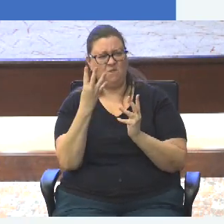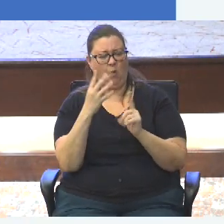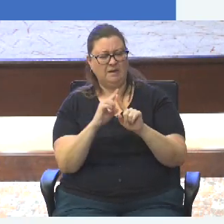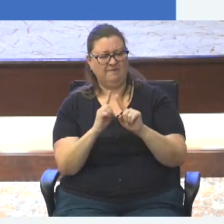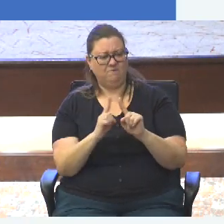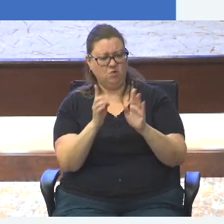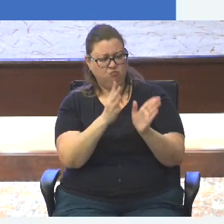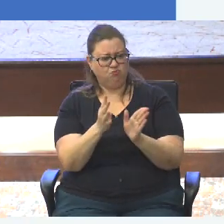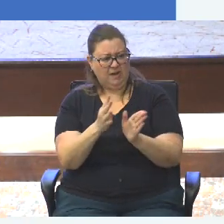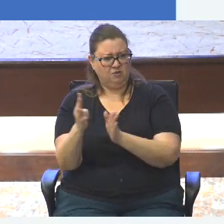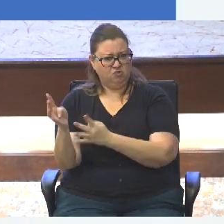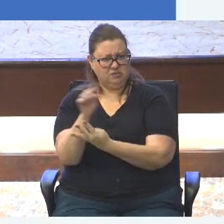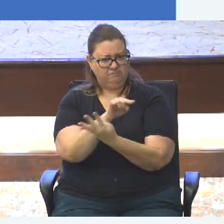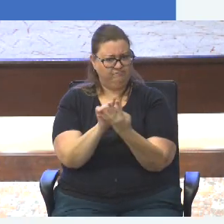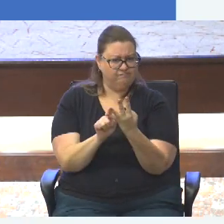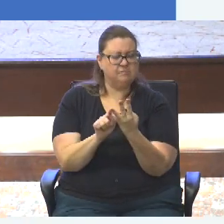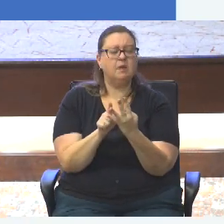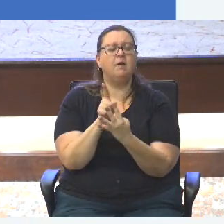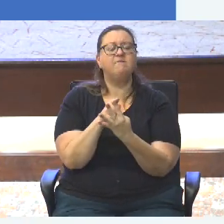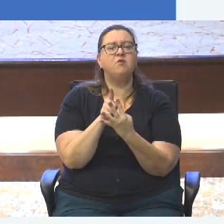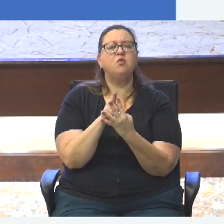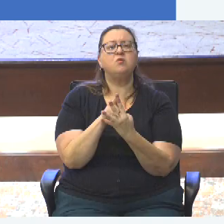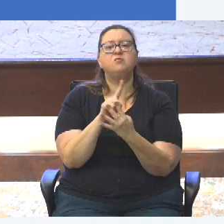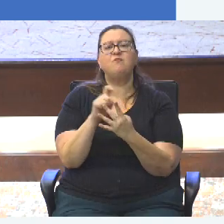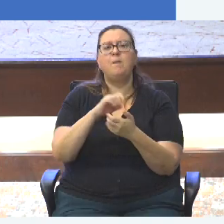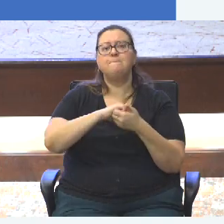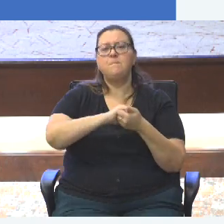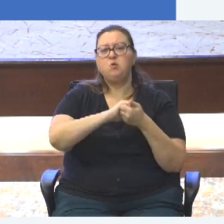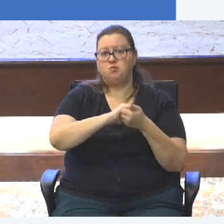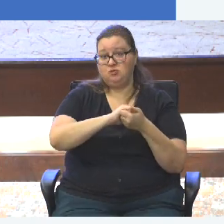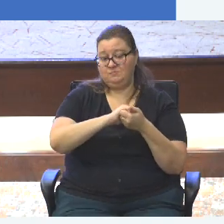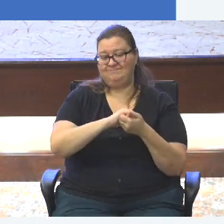strategies. The first one is strong partnerships.